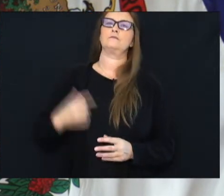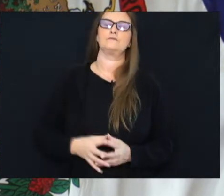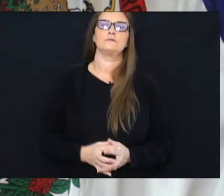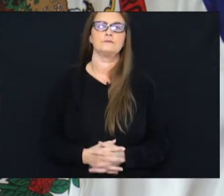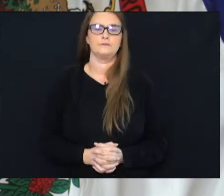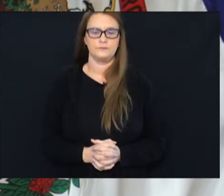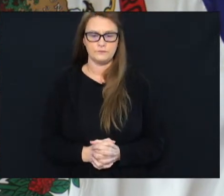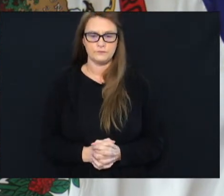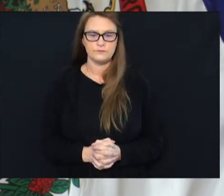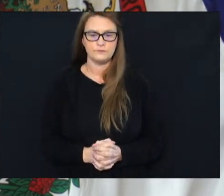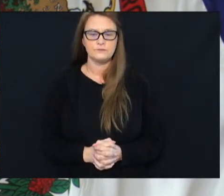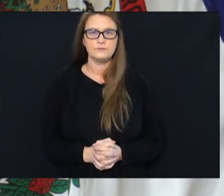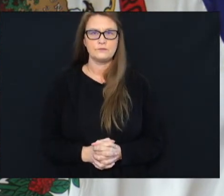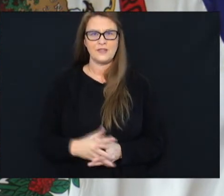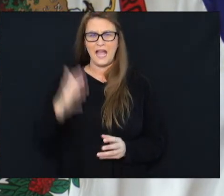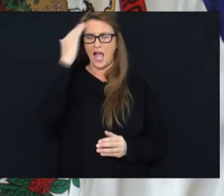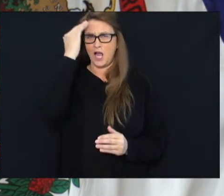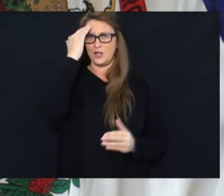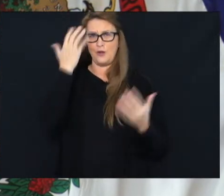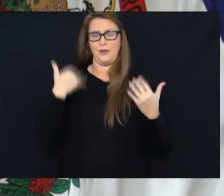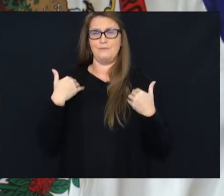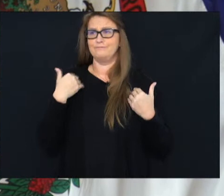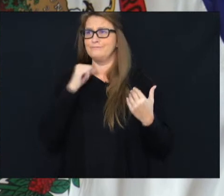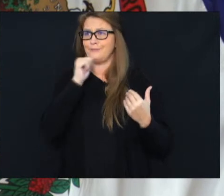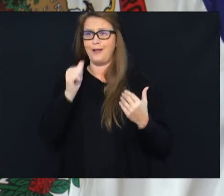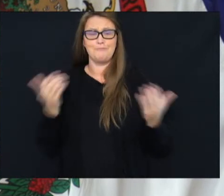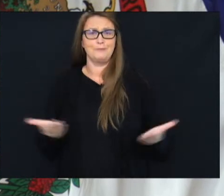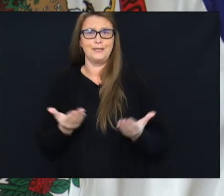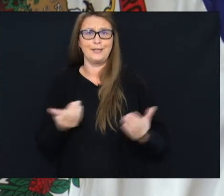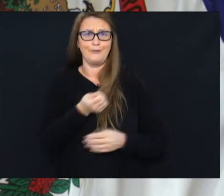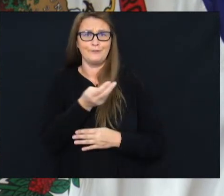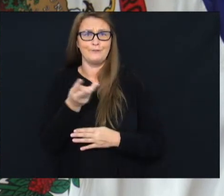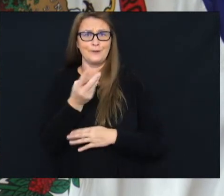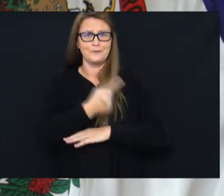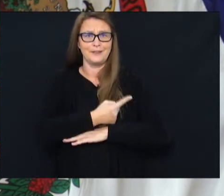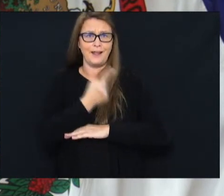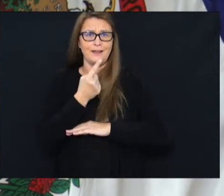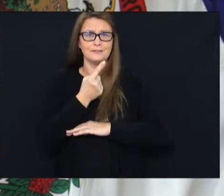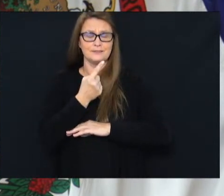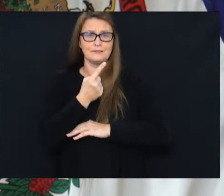I know I've been gone a couple of days and everything, and but